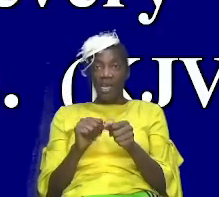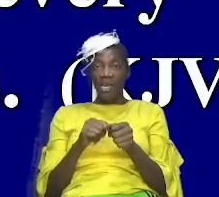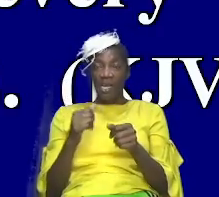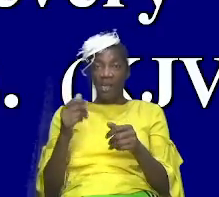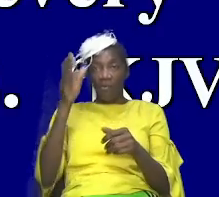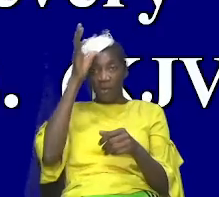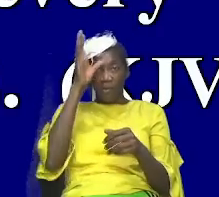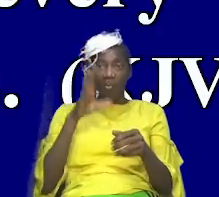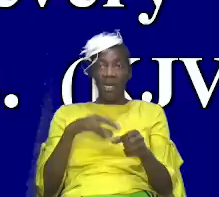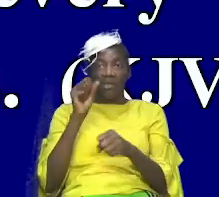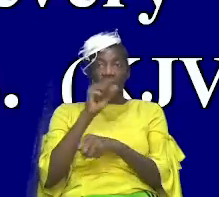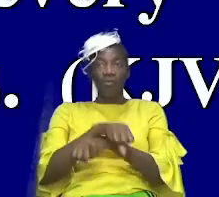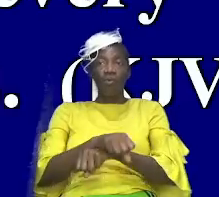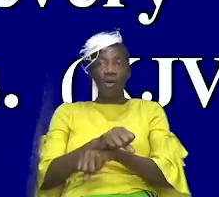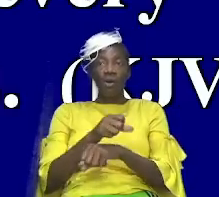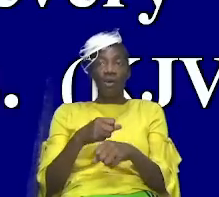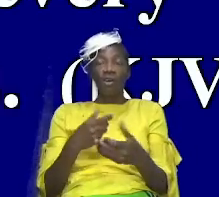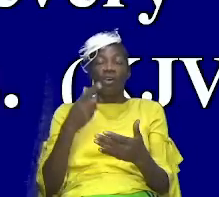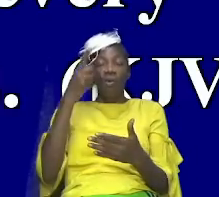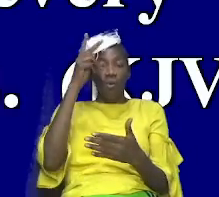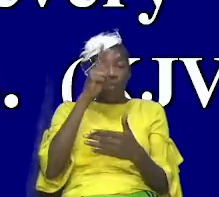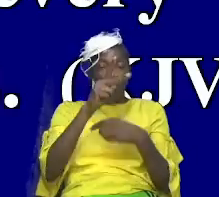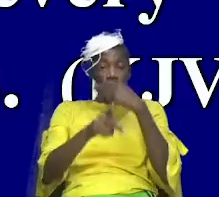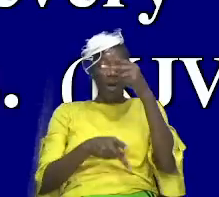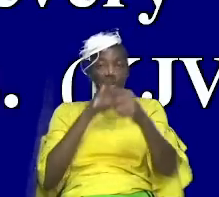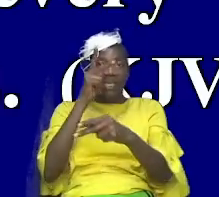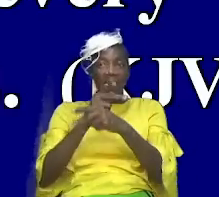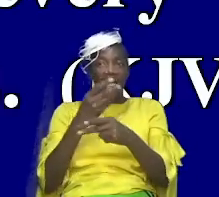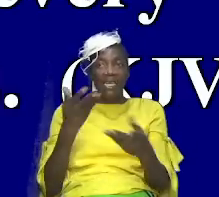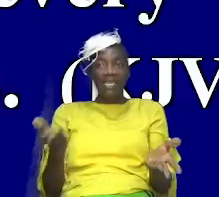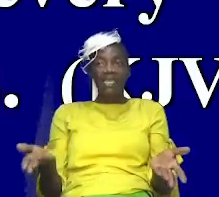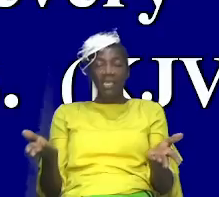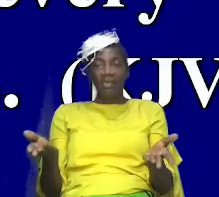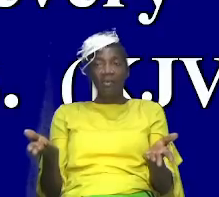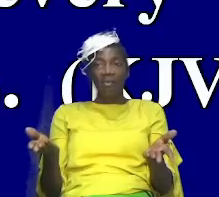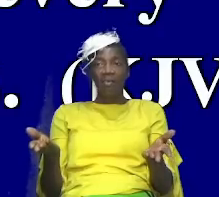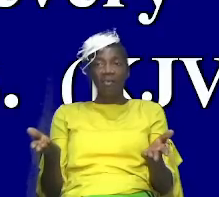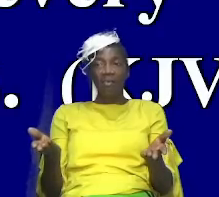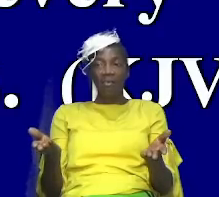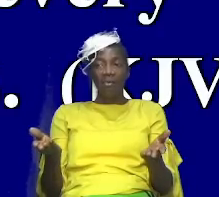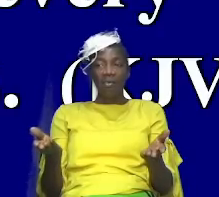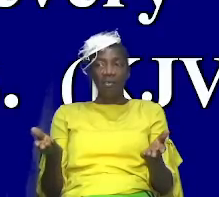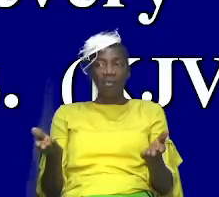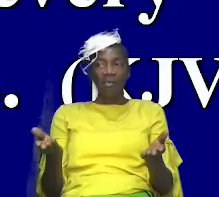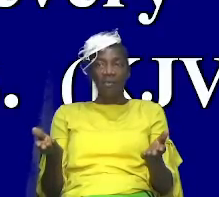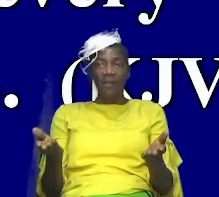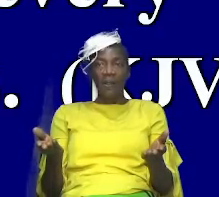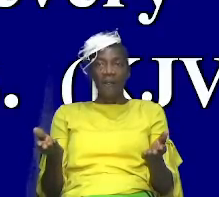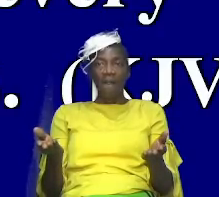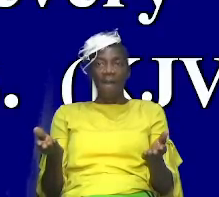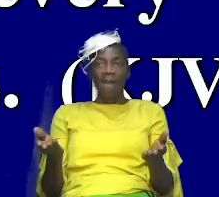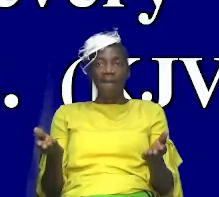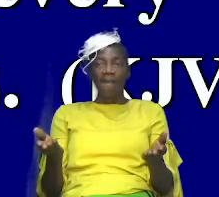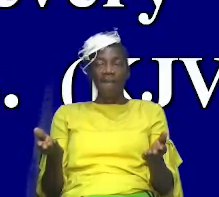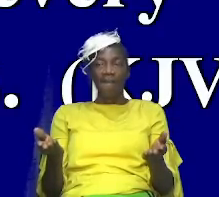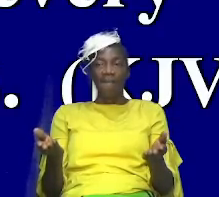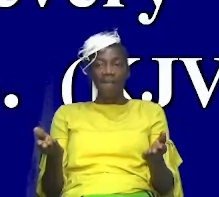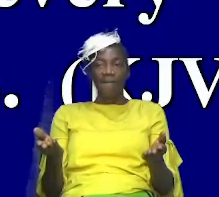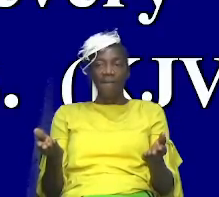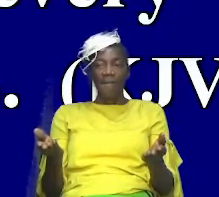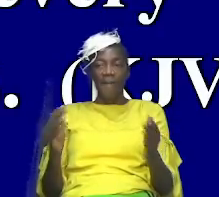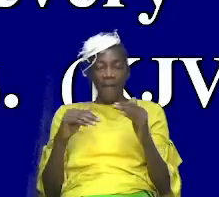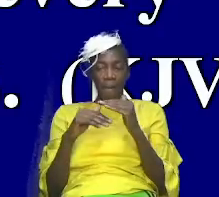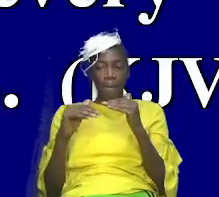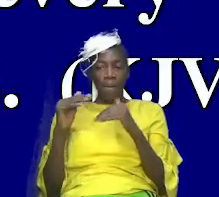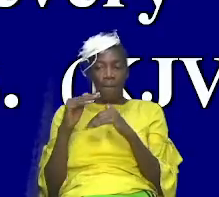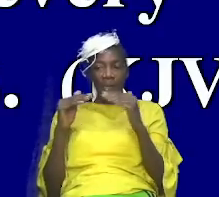man's work of what sort it is. Brethren beloved, the metaphor is that of construction,